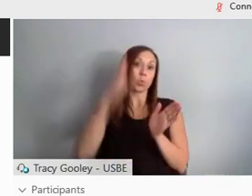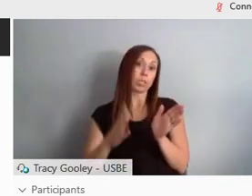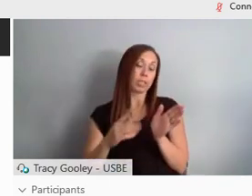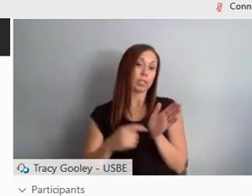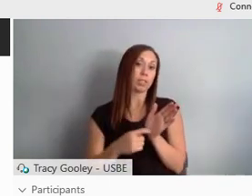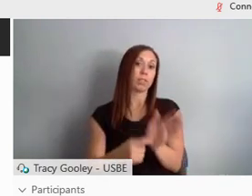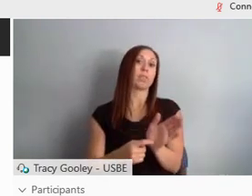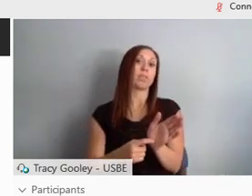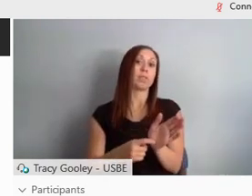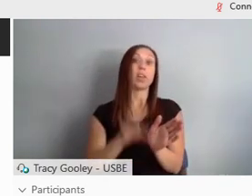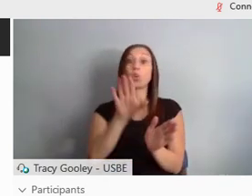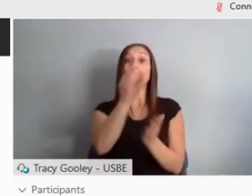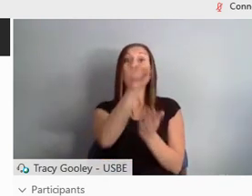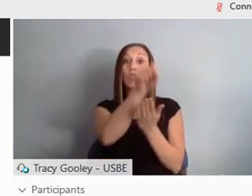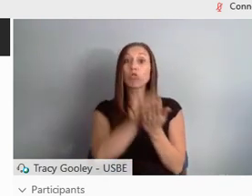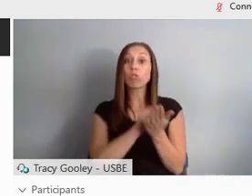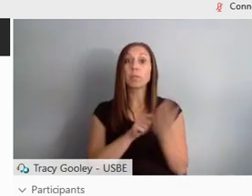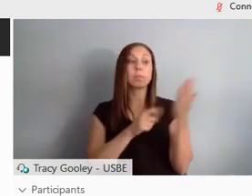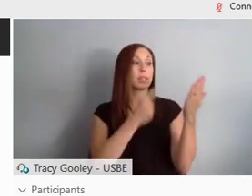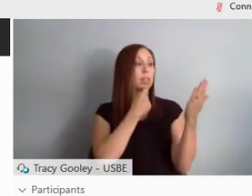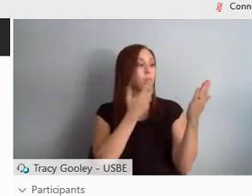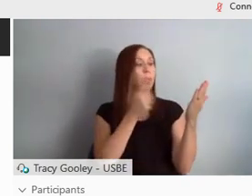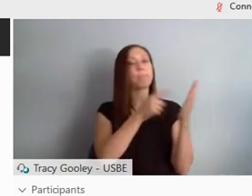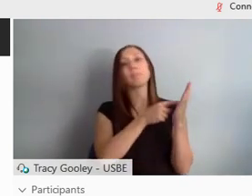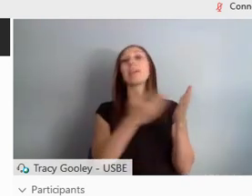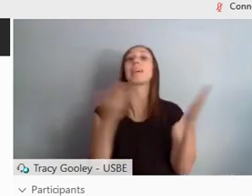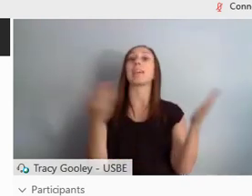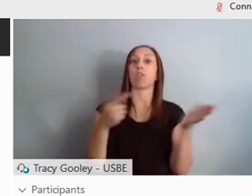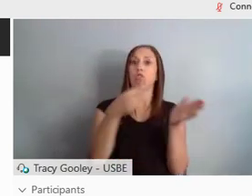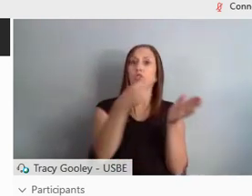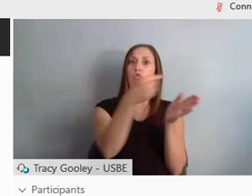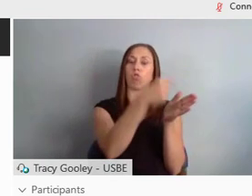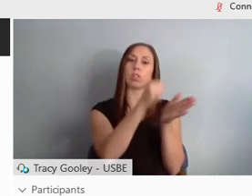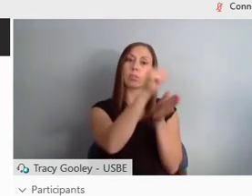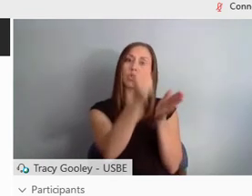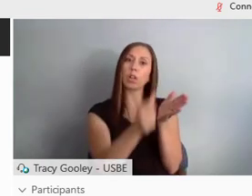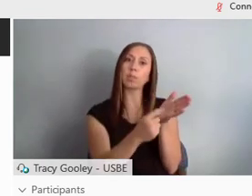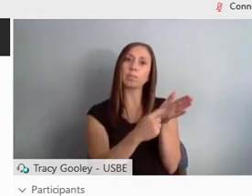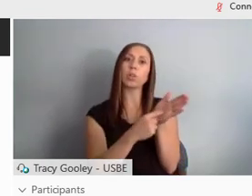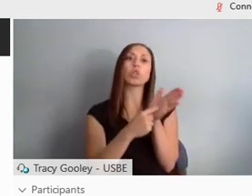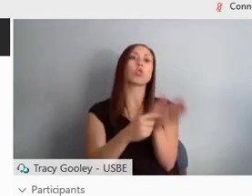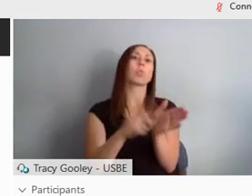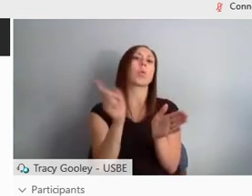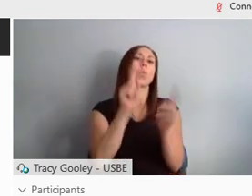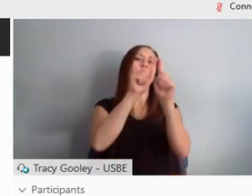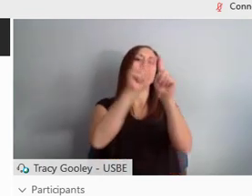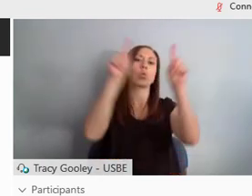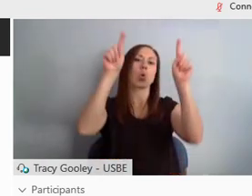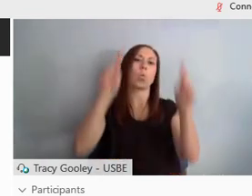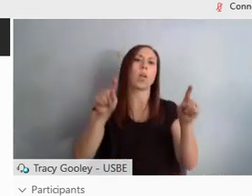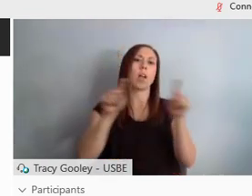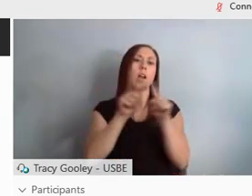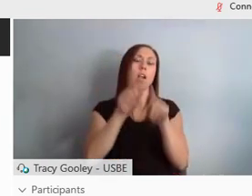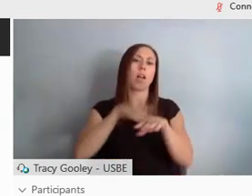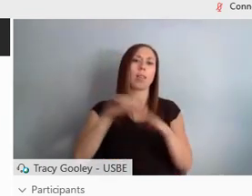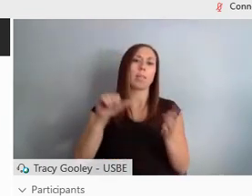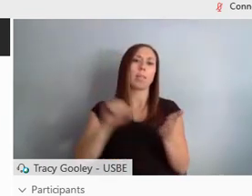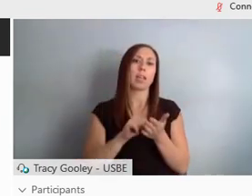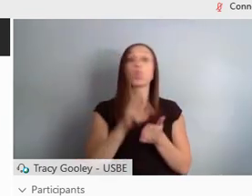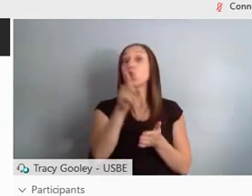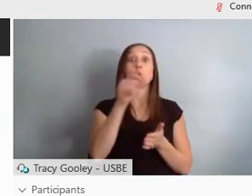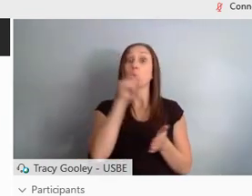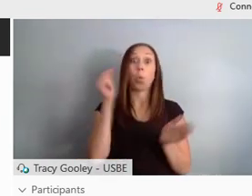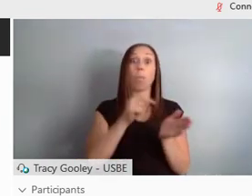and then your script that you read says, here are some shapes, point to a square on the page. So you're not doing